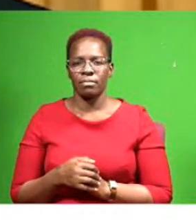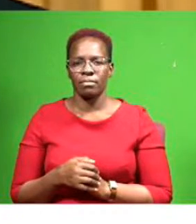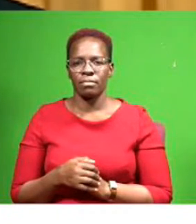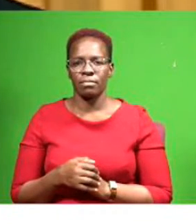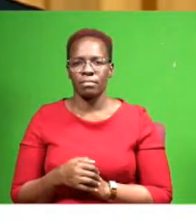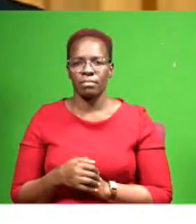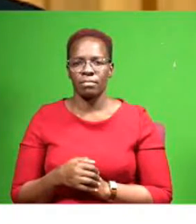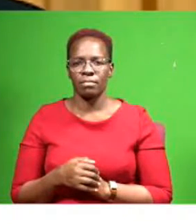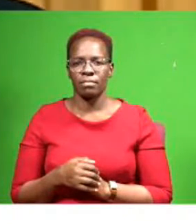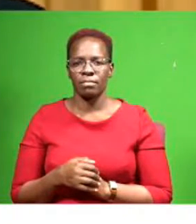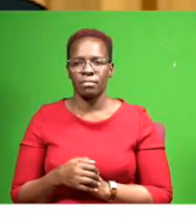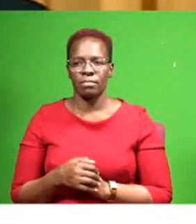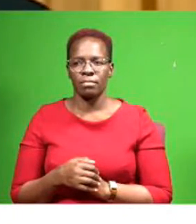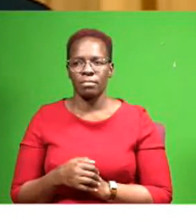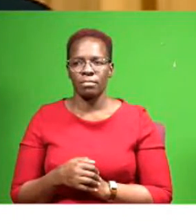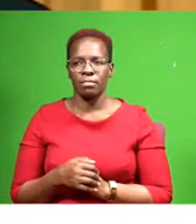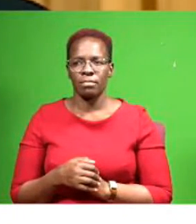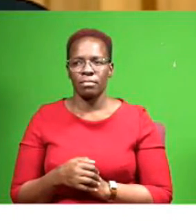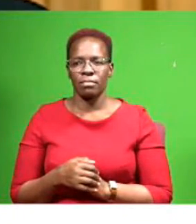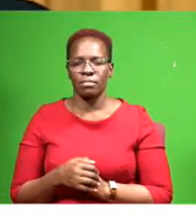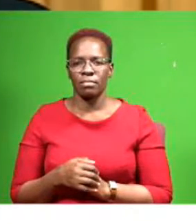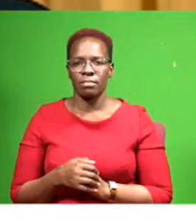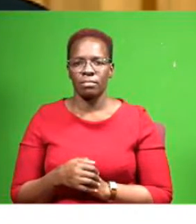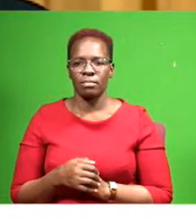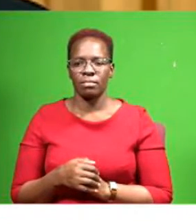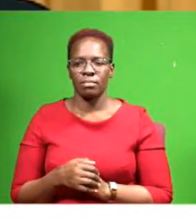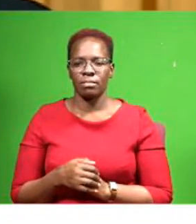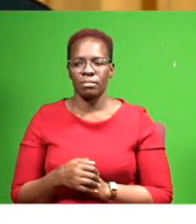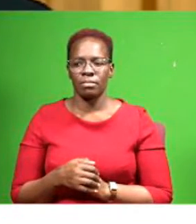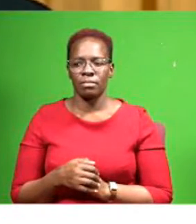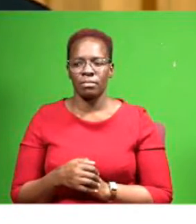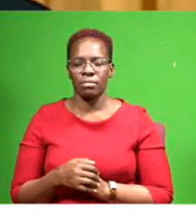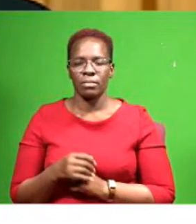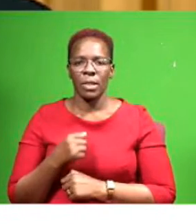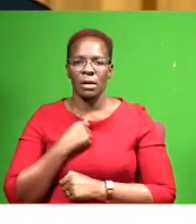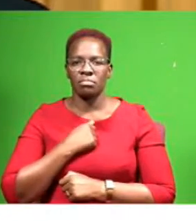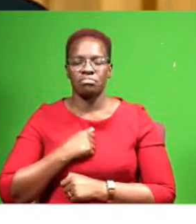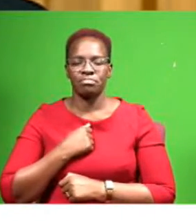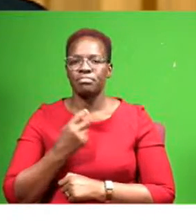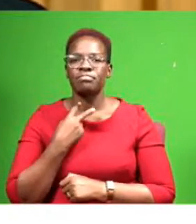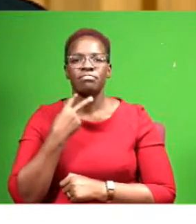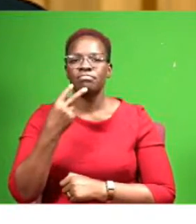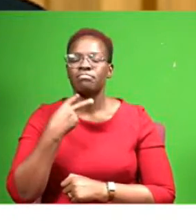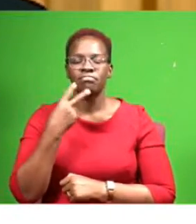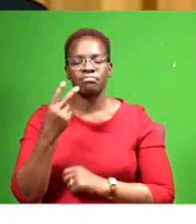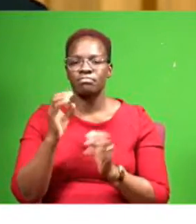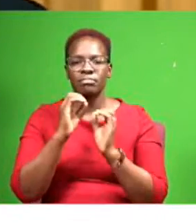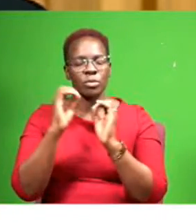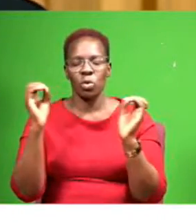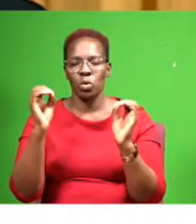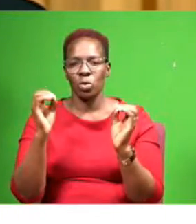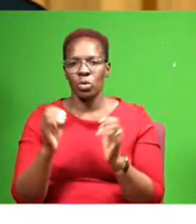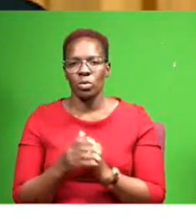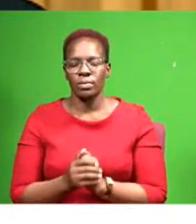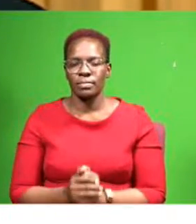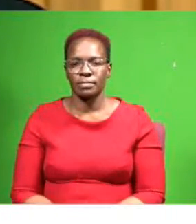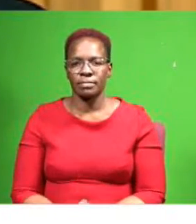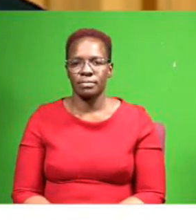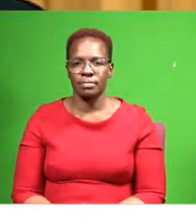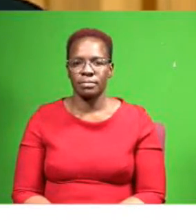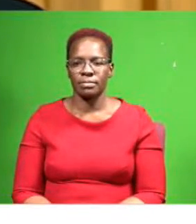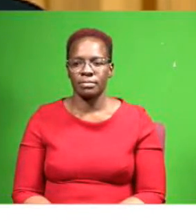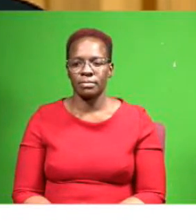has also been subject of litigation in several jurisdictions. In discussing constitutional amendments, the paradox